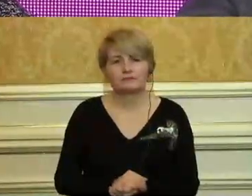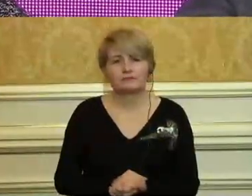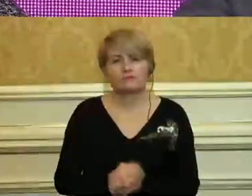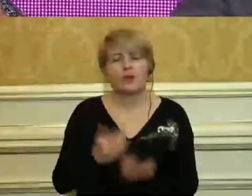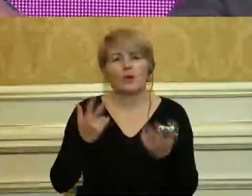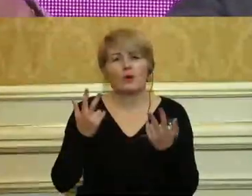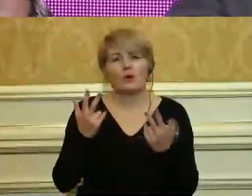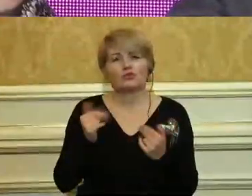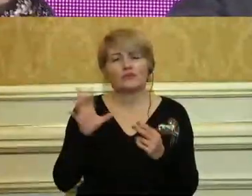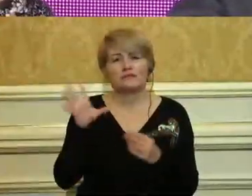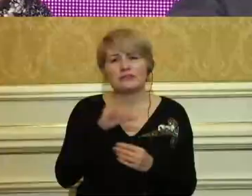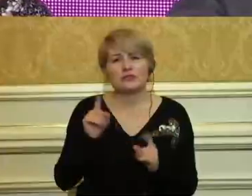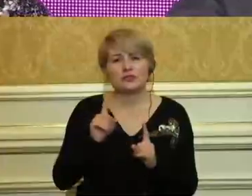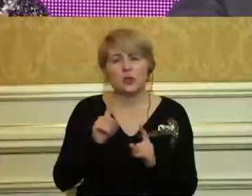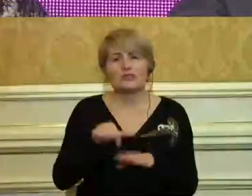competition.